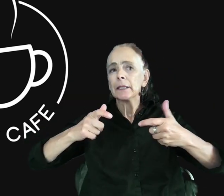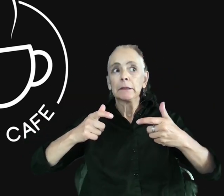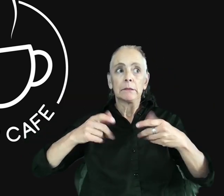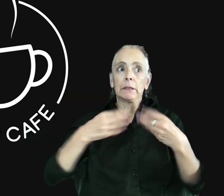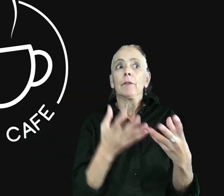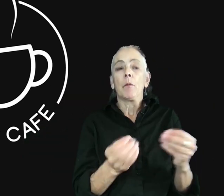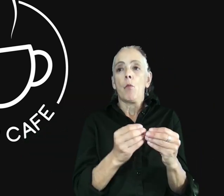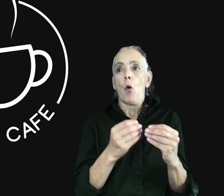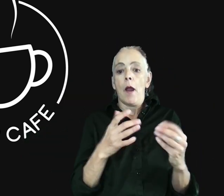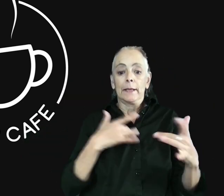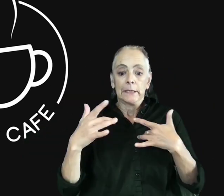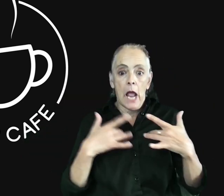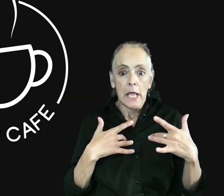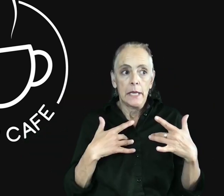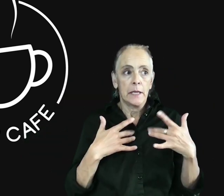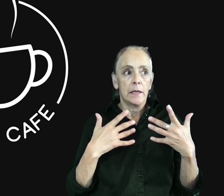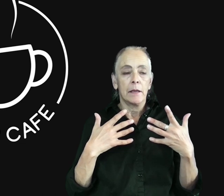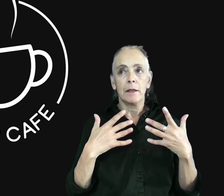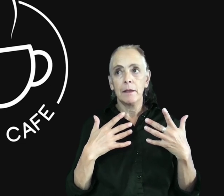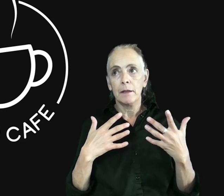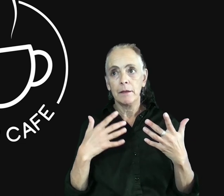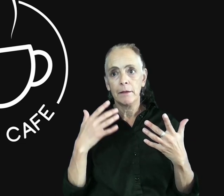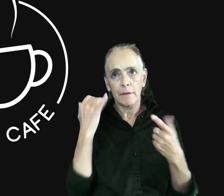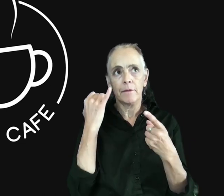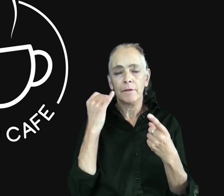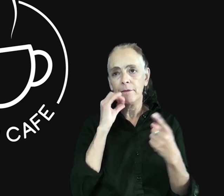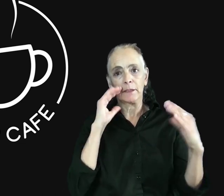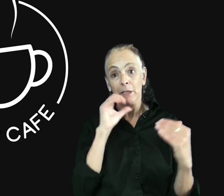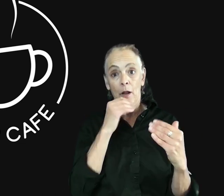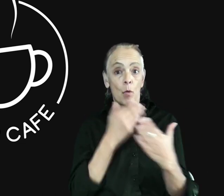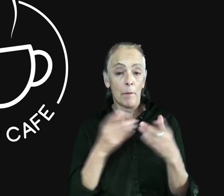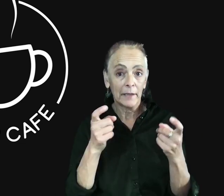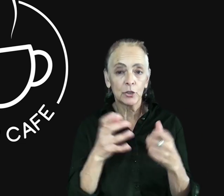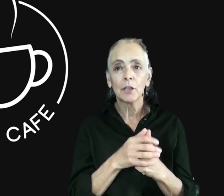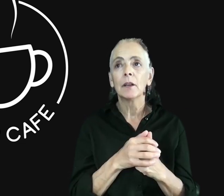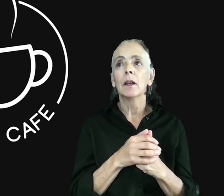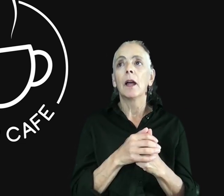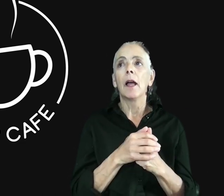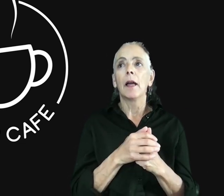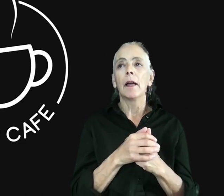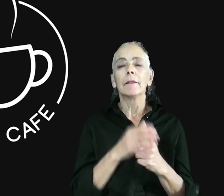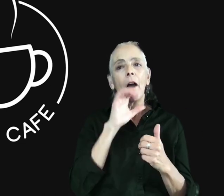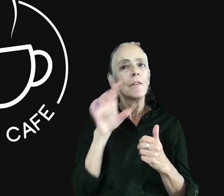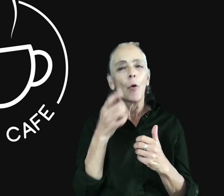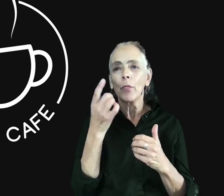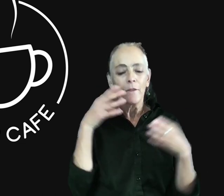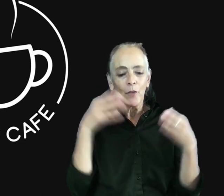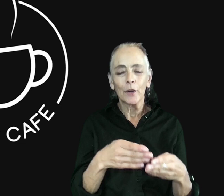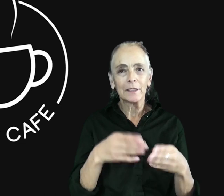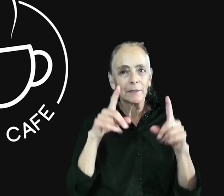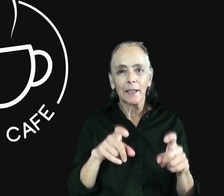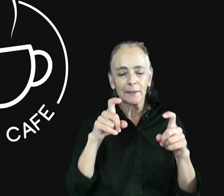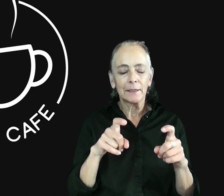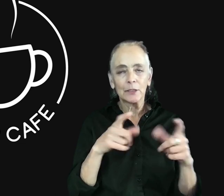when expectations are not managed well and yeah not focusing solely on just getting in that test room as quickly as possible think